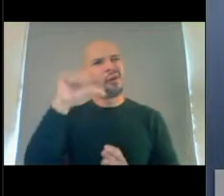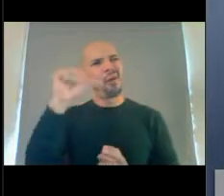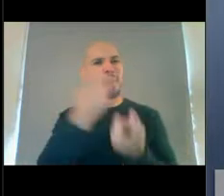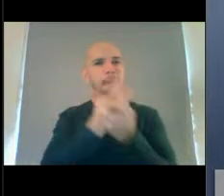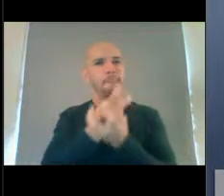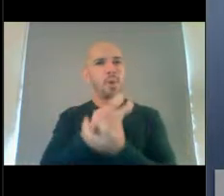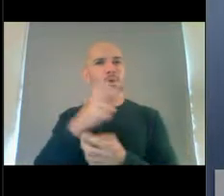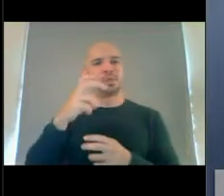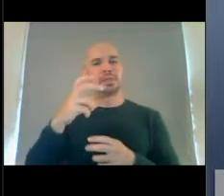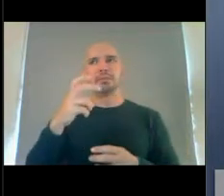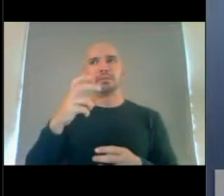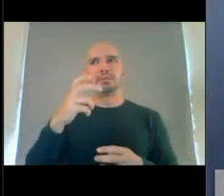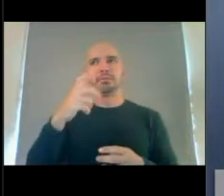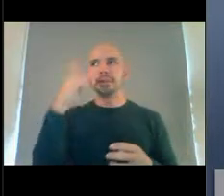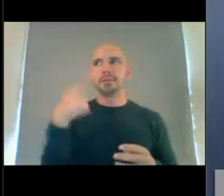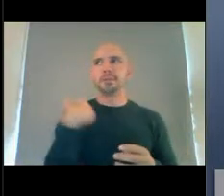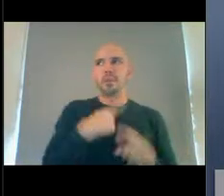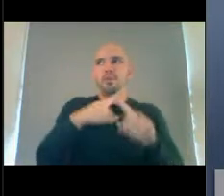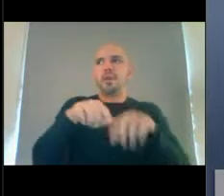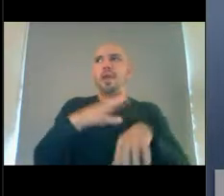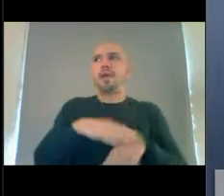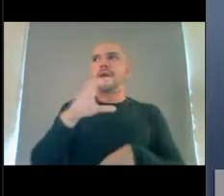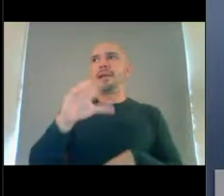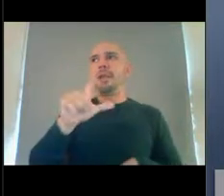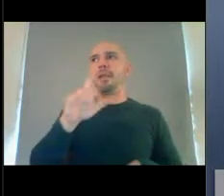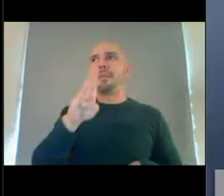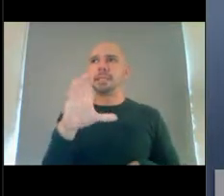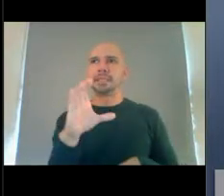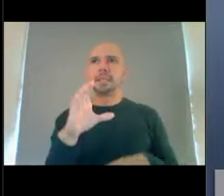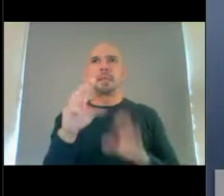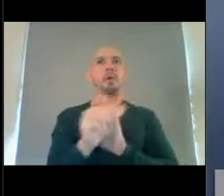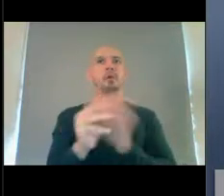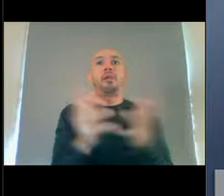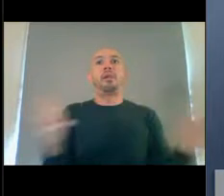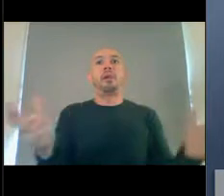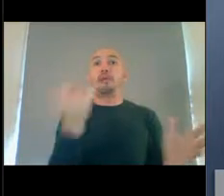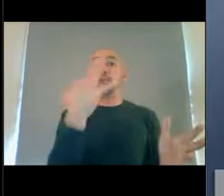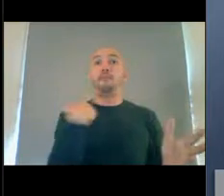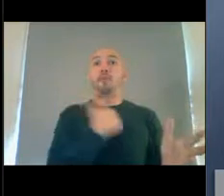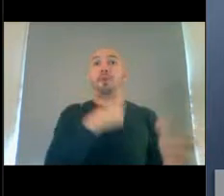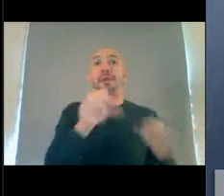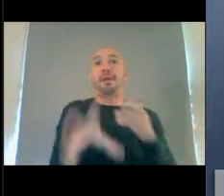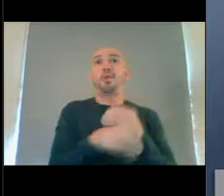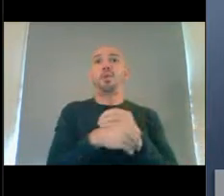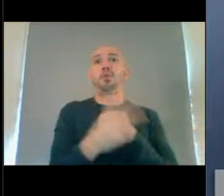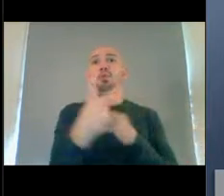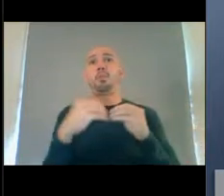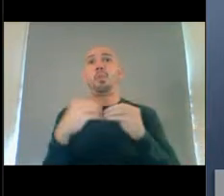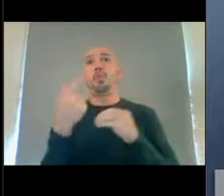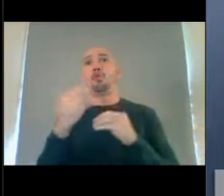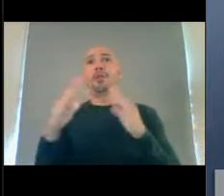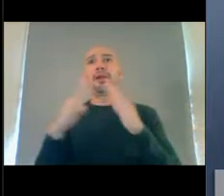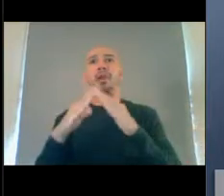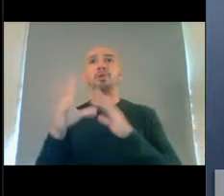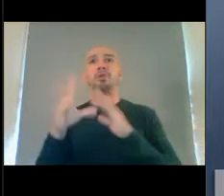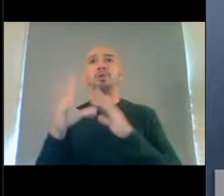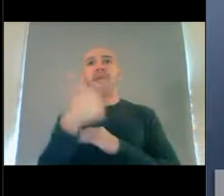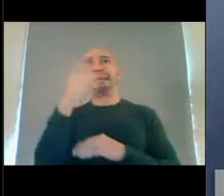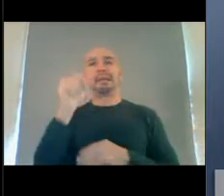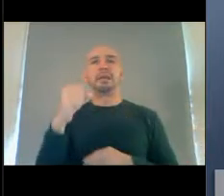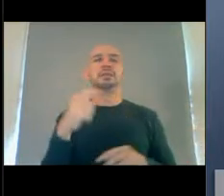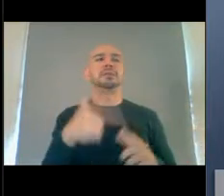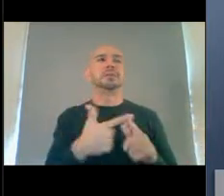because we reply rely on this kelvi c model a lot if we can include those in update it and then i discovered there was